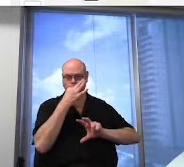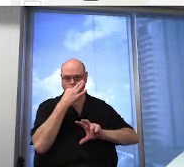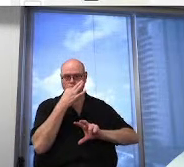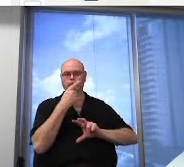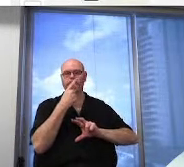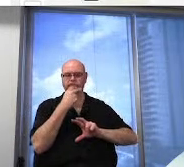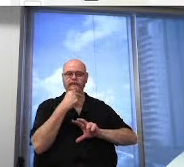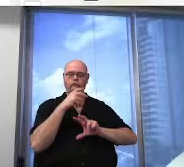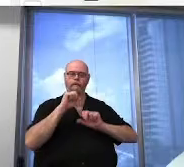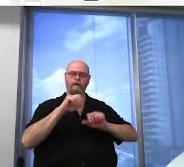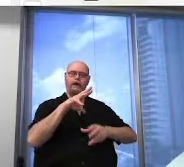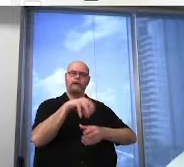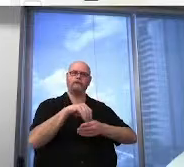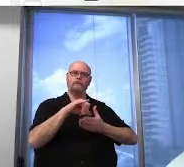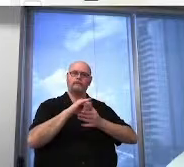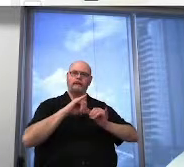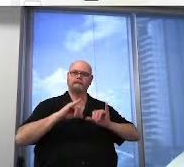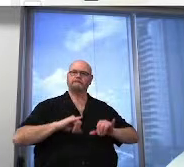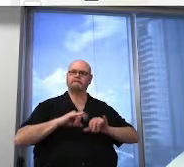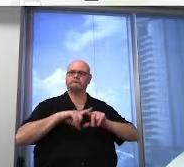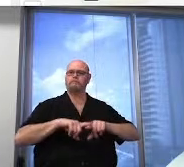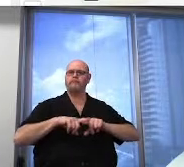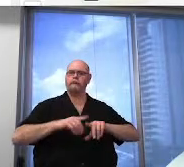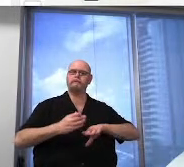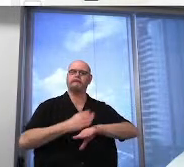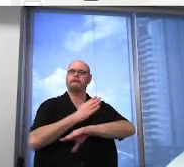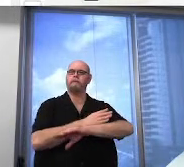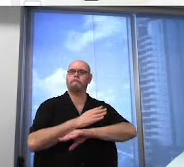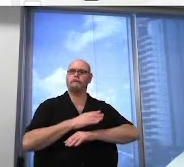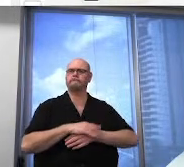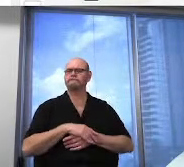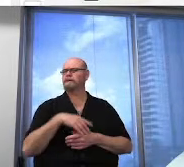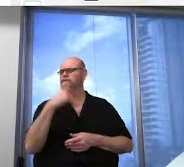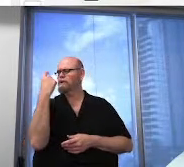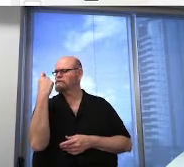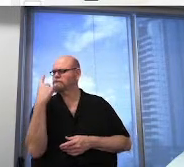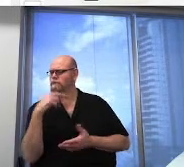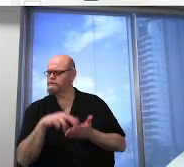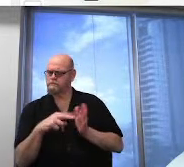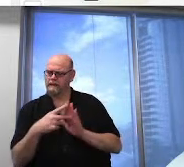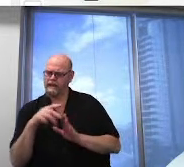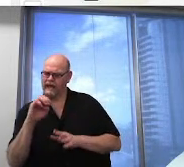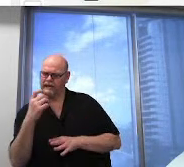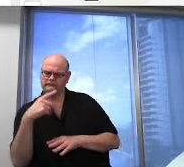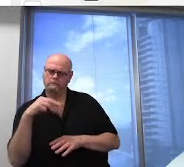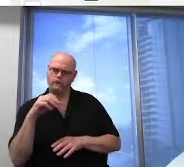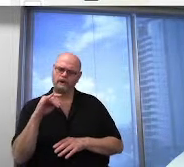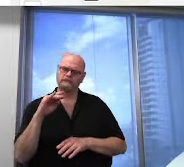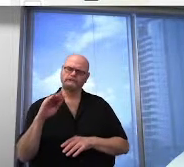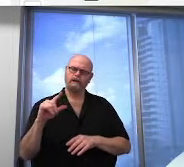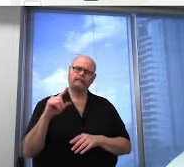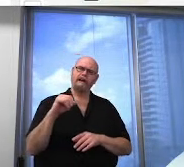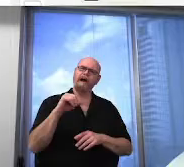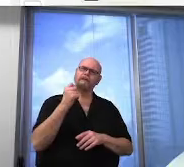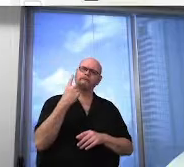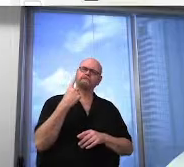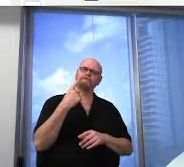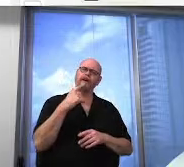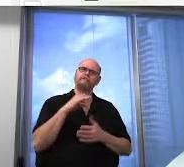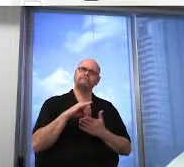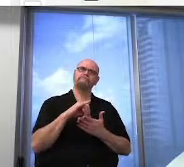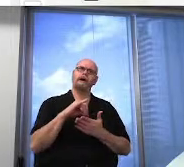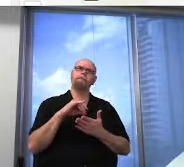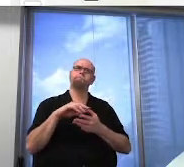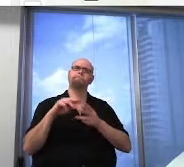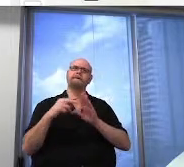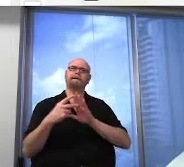to improve the system reliability. So explain that concept of exponential. I hadn't heard that term in a way that